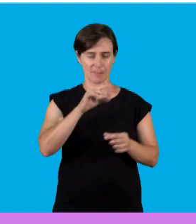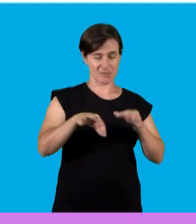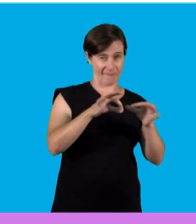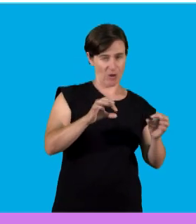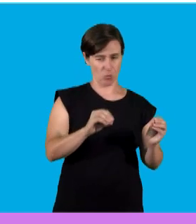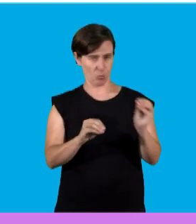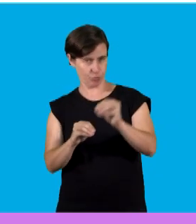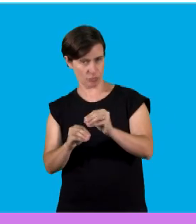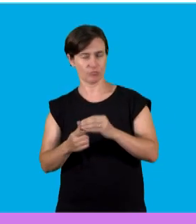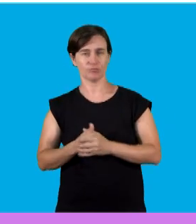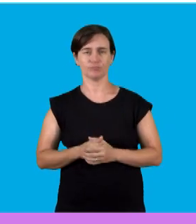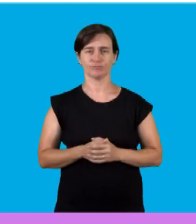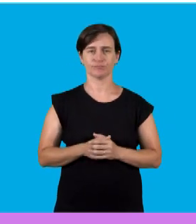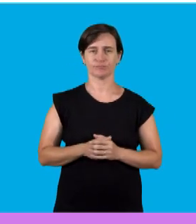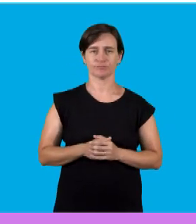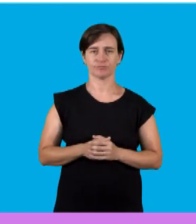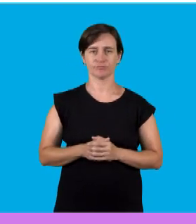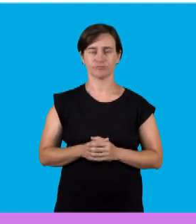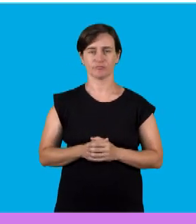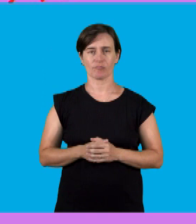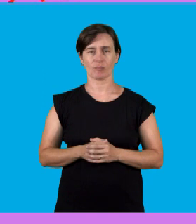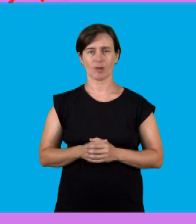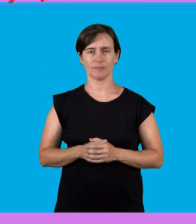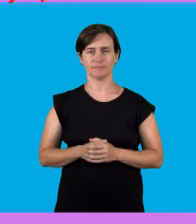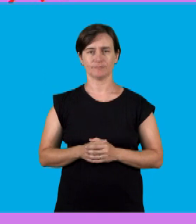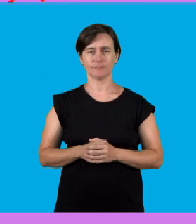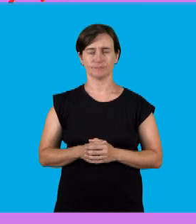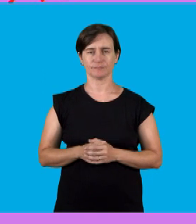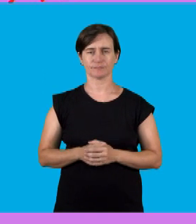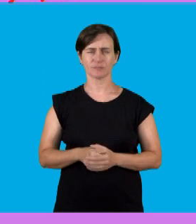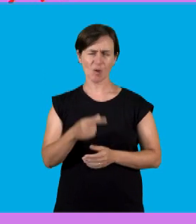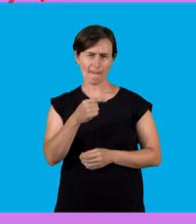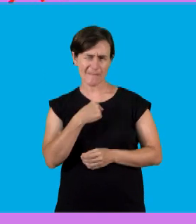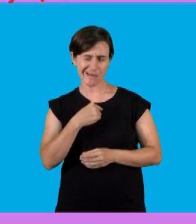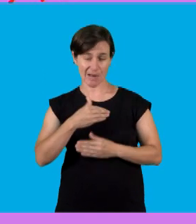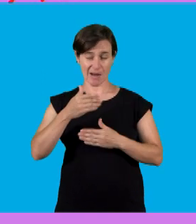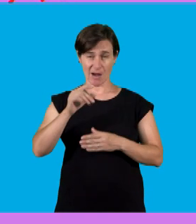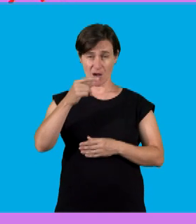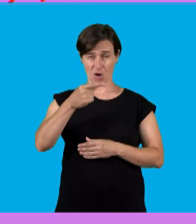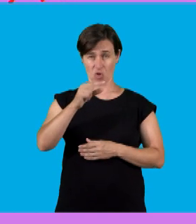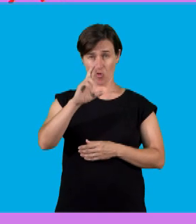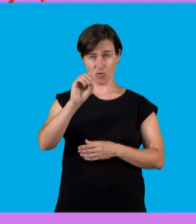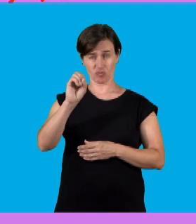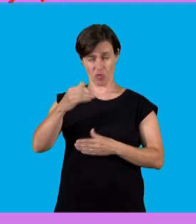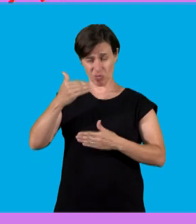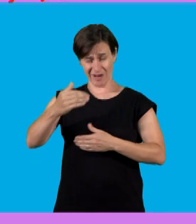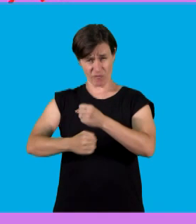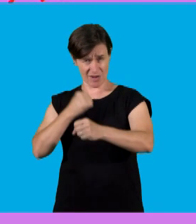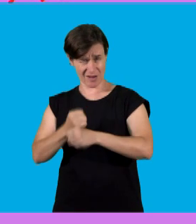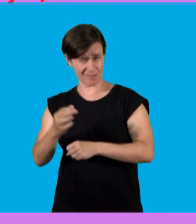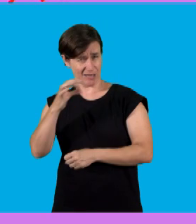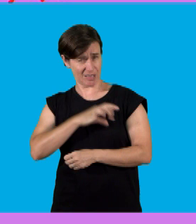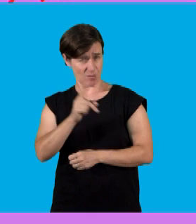first, right? Okay, I will have to look at what is my gross annual income, right? So it